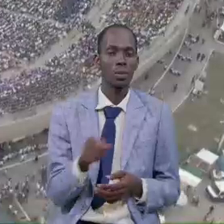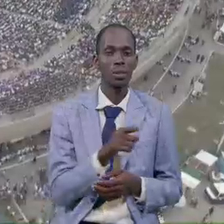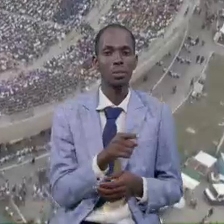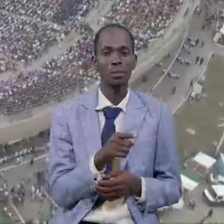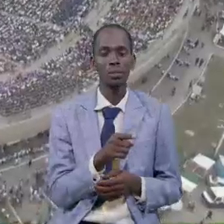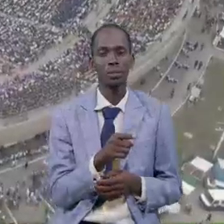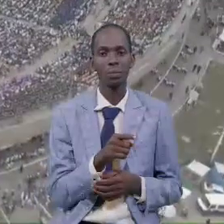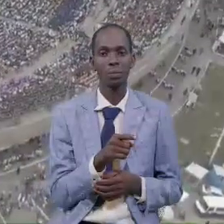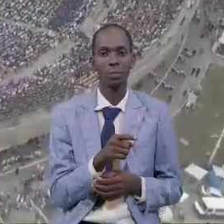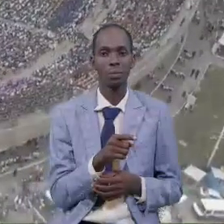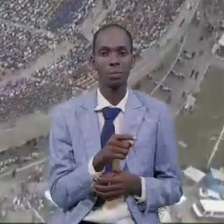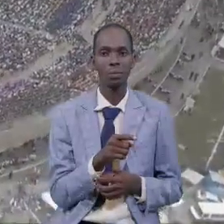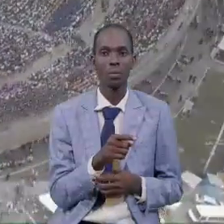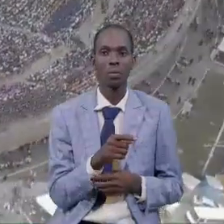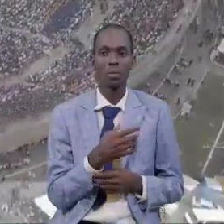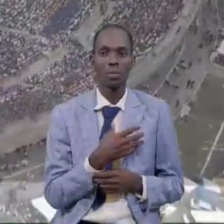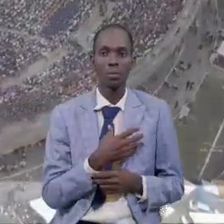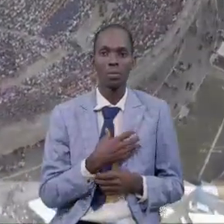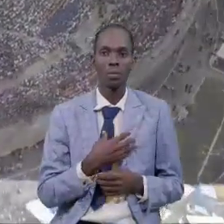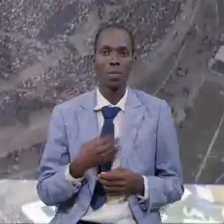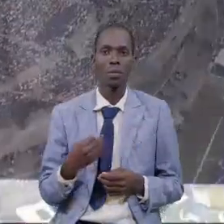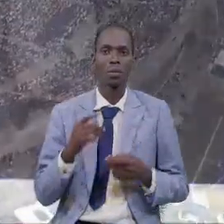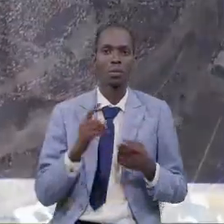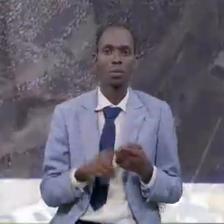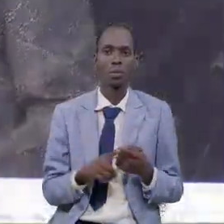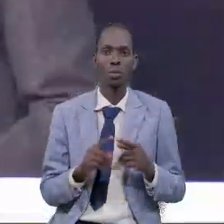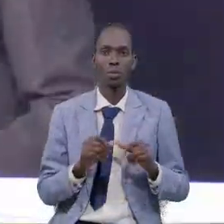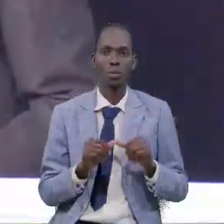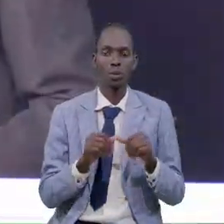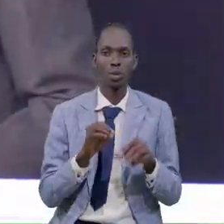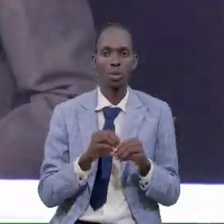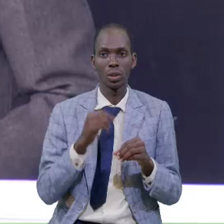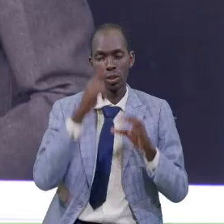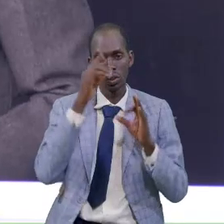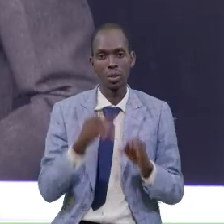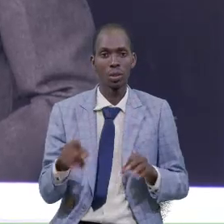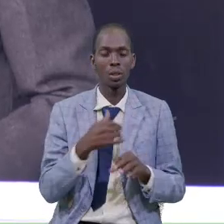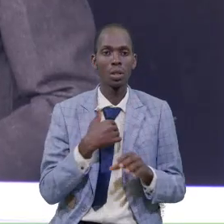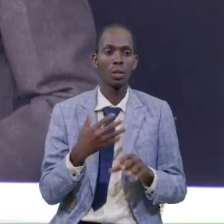to continue in the decisions they have taken.